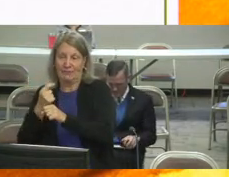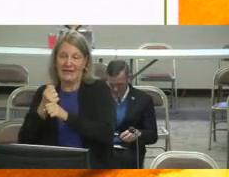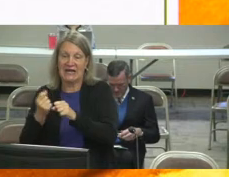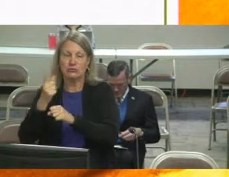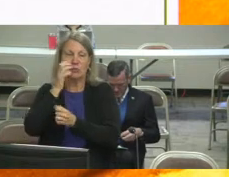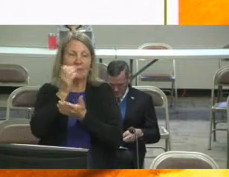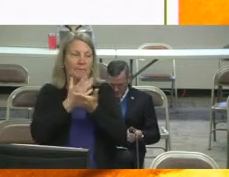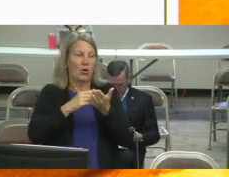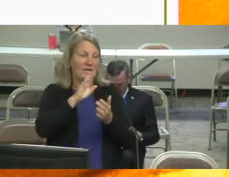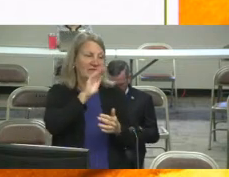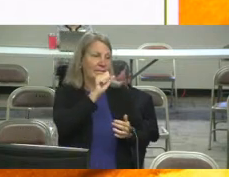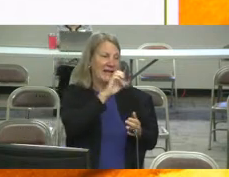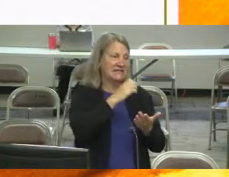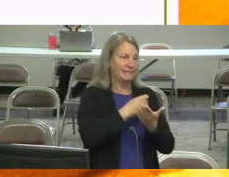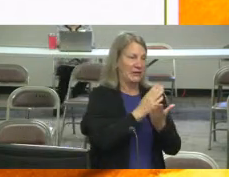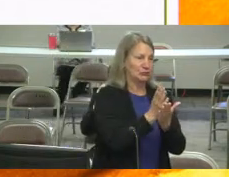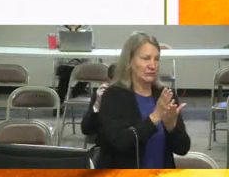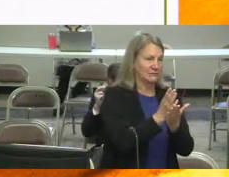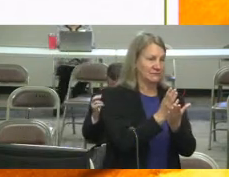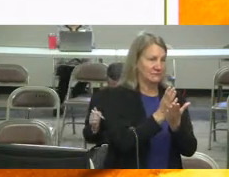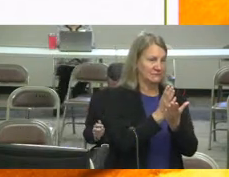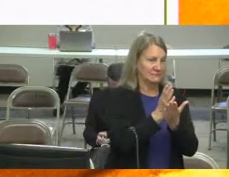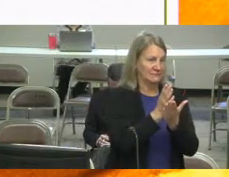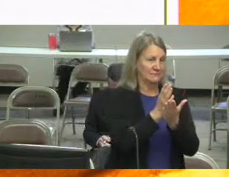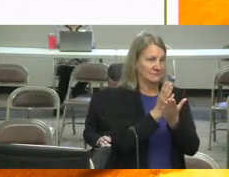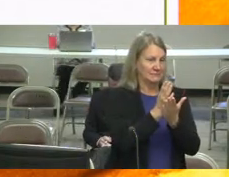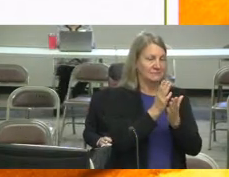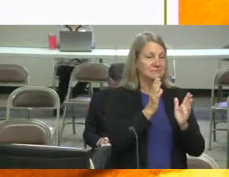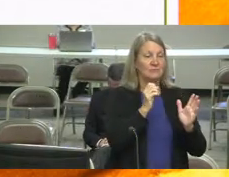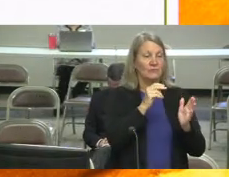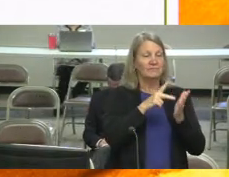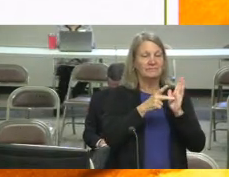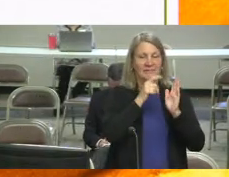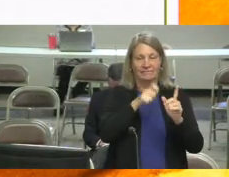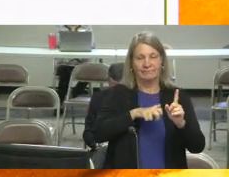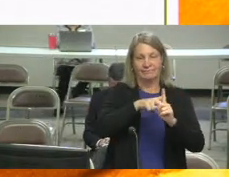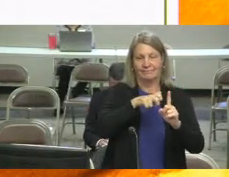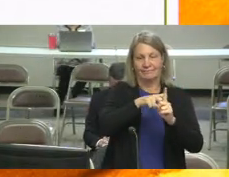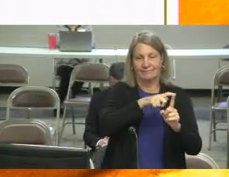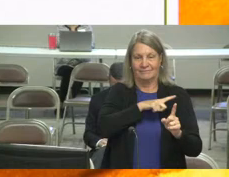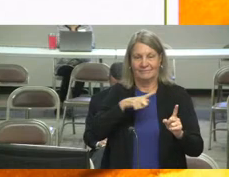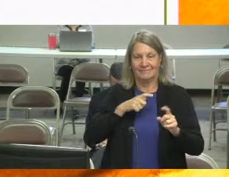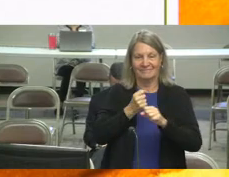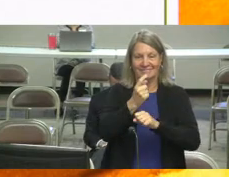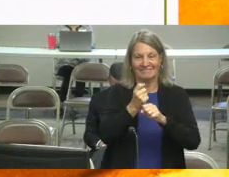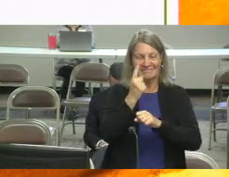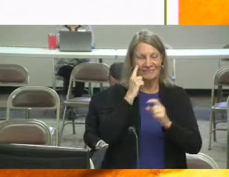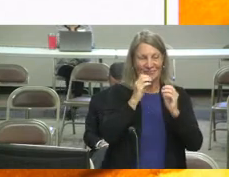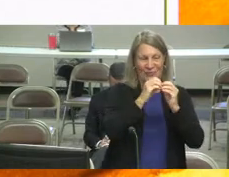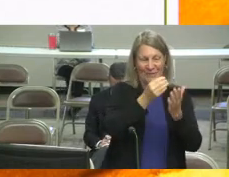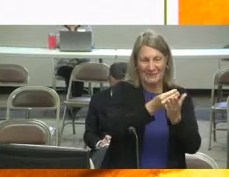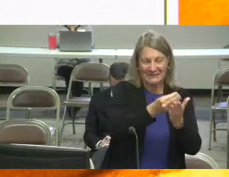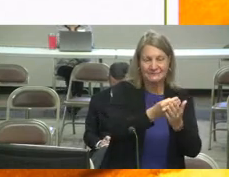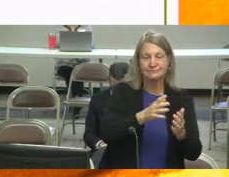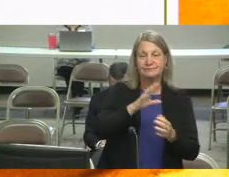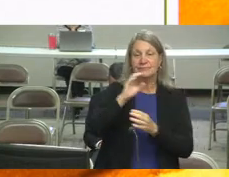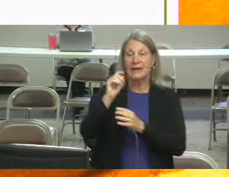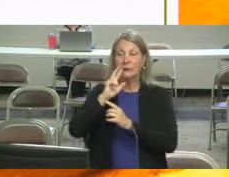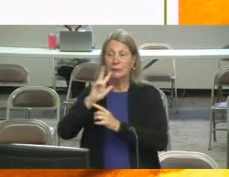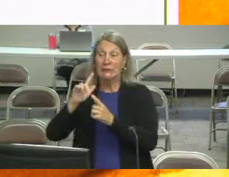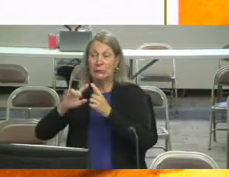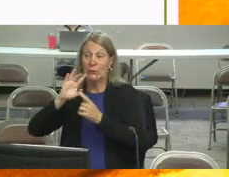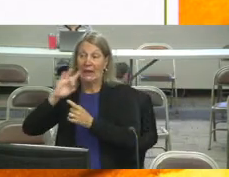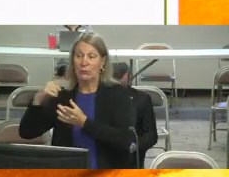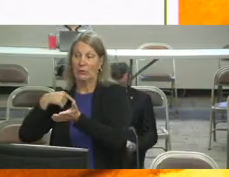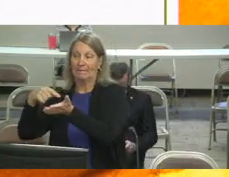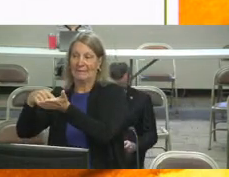that'll be through arpa funds for this year and then it'll become a part of our base Budget moving forward so I won't have to ask